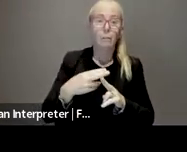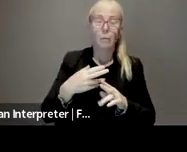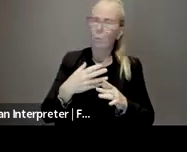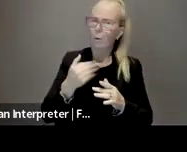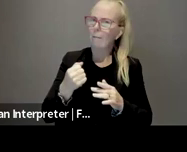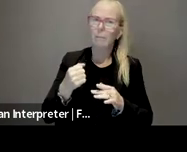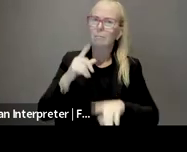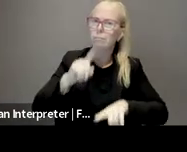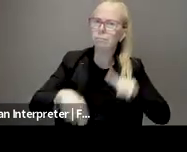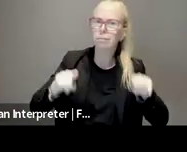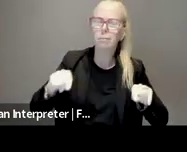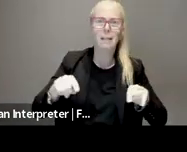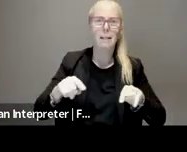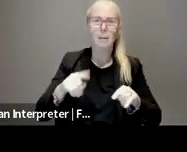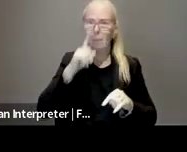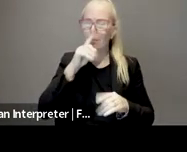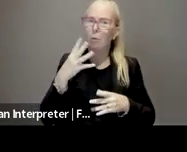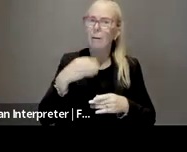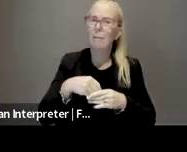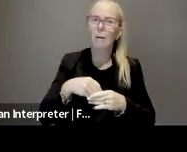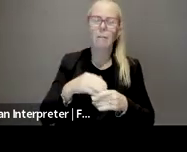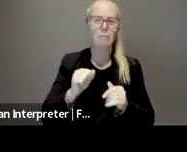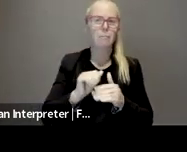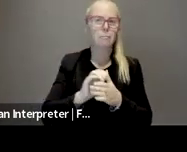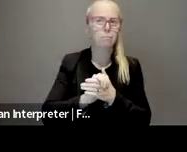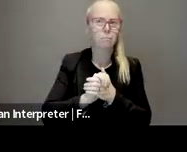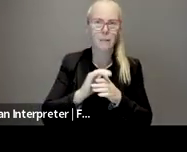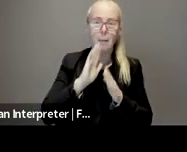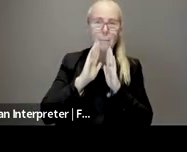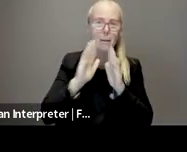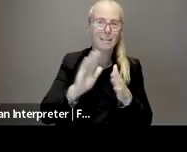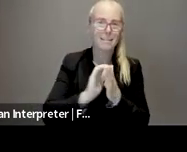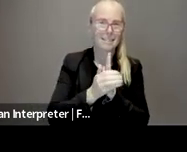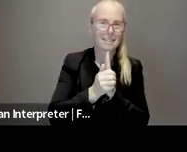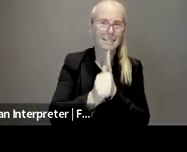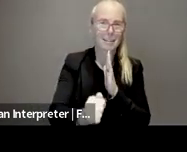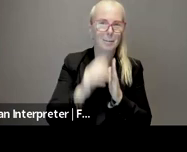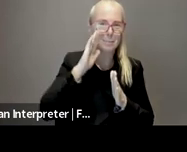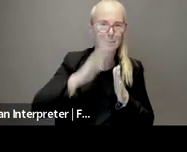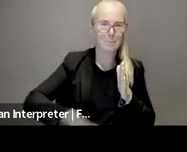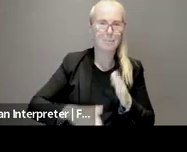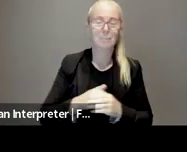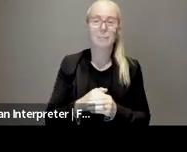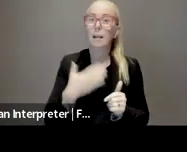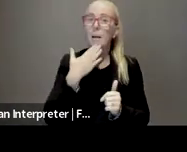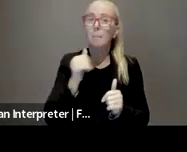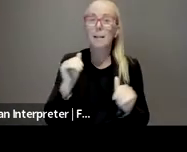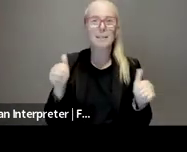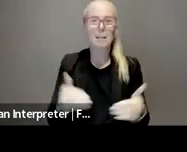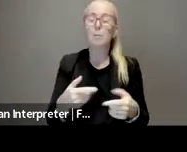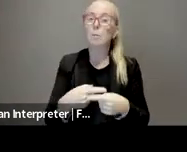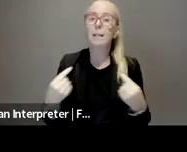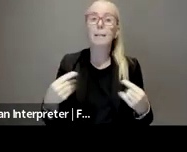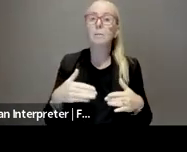well suited to take this idea to the market. Please introduce us to any experts in urology, geriatrics, or textile